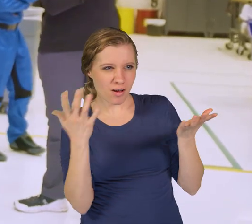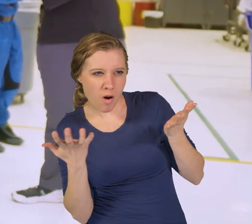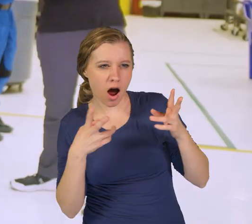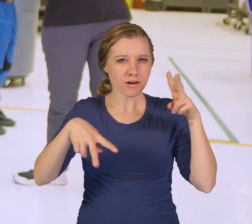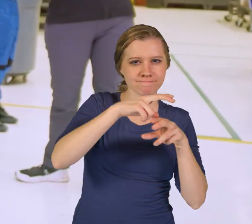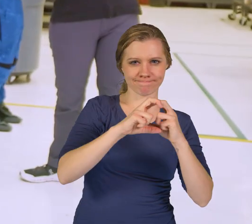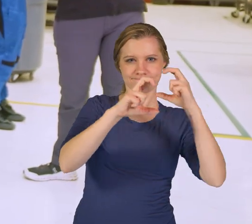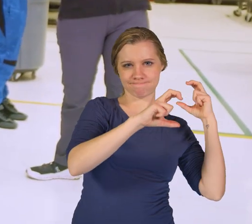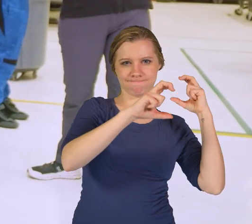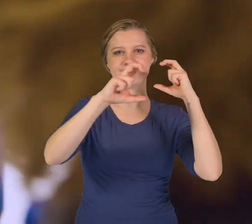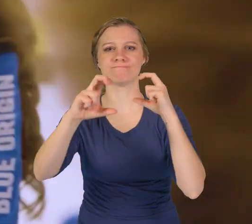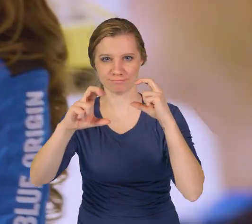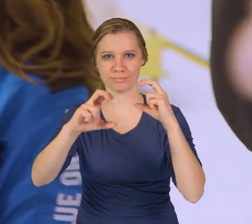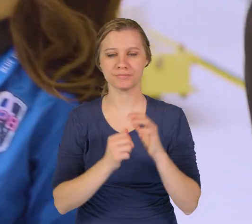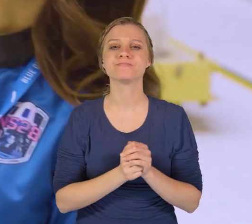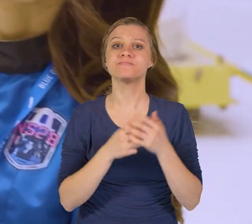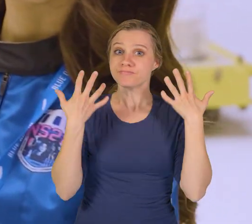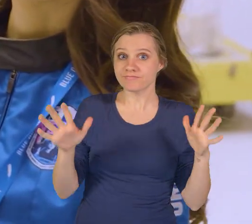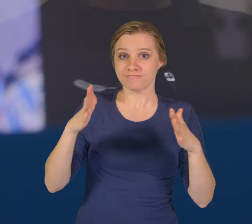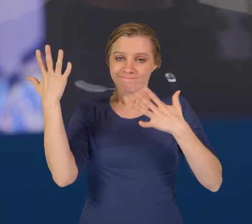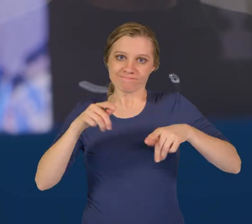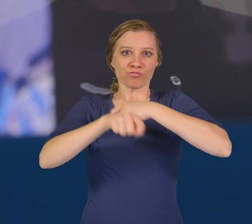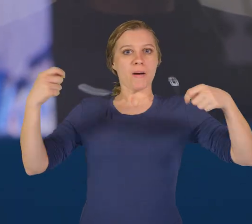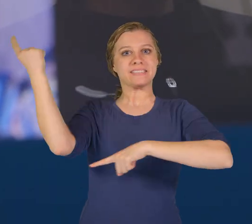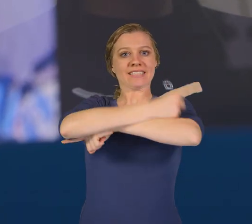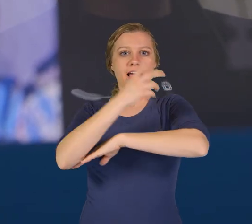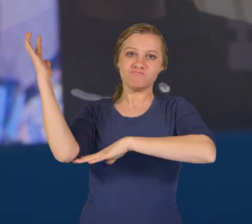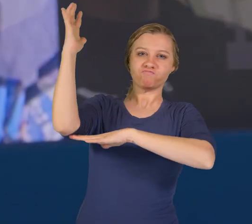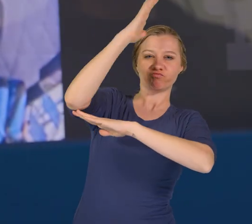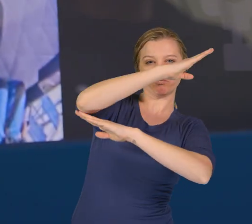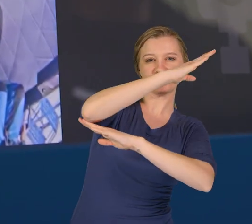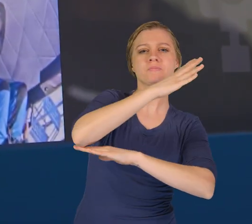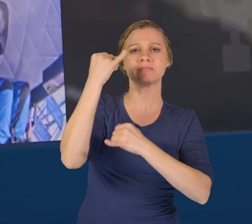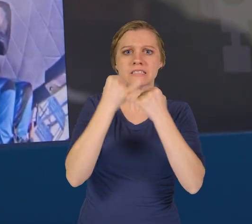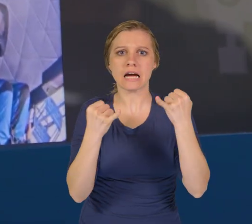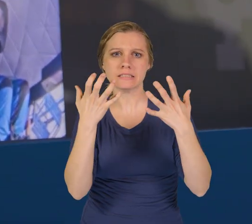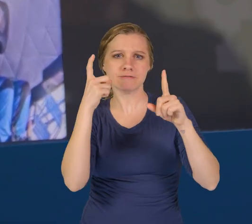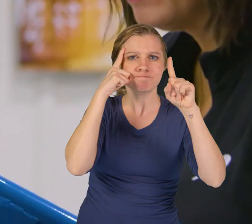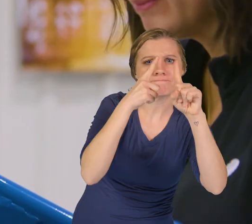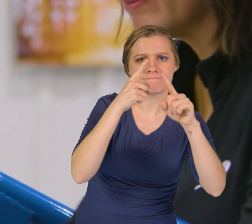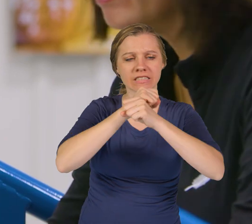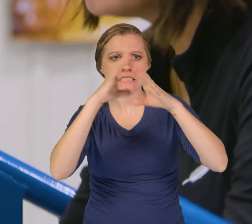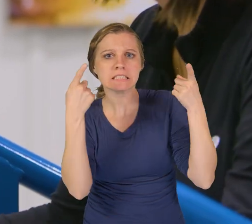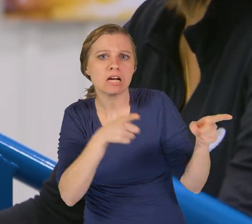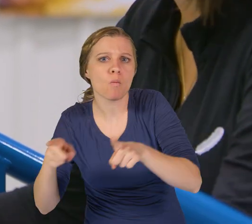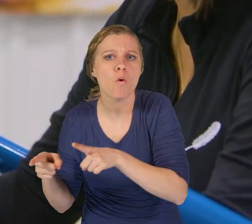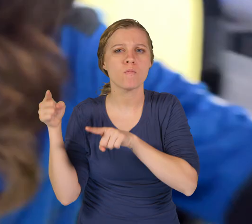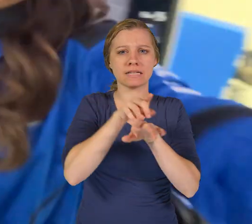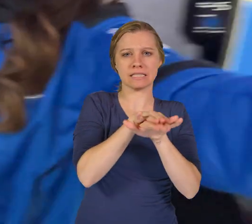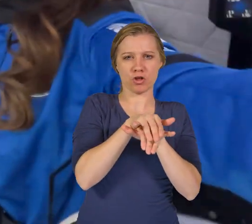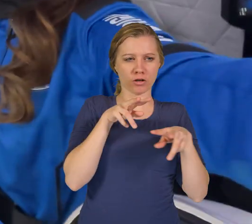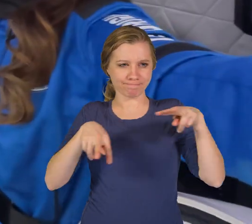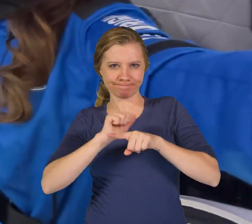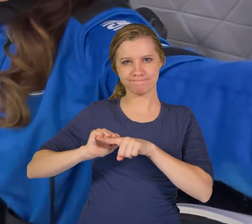our rocket before it was rolled out to the launch pad. Finally, we ended our day with a few last mission scenarios back